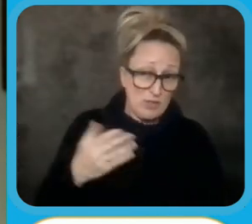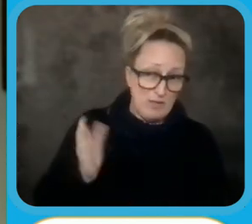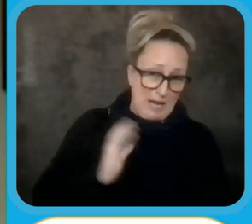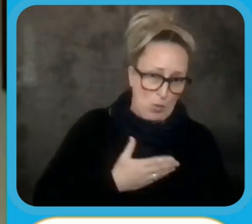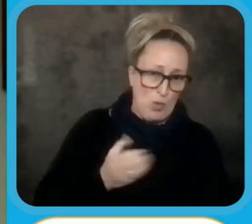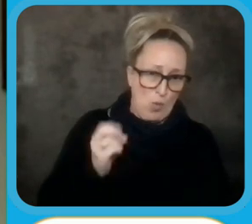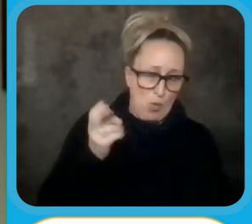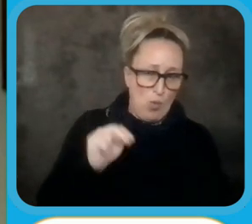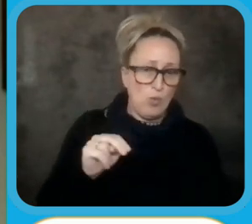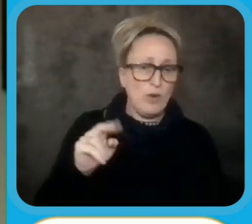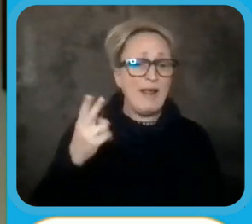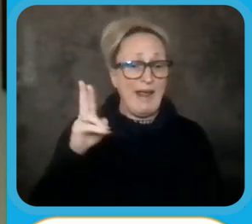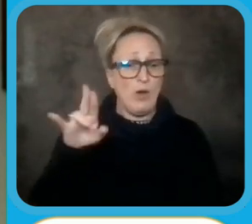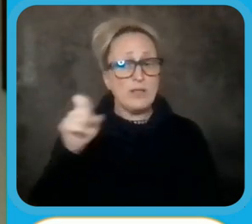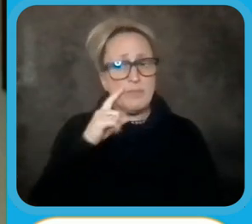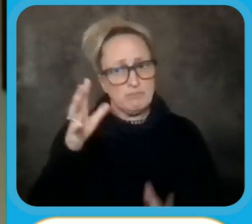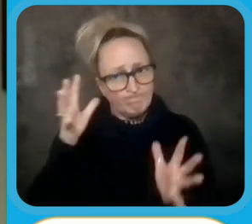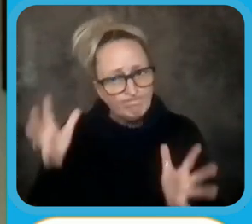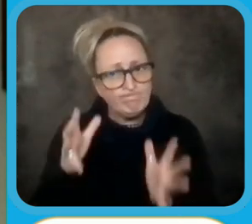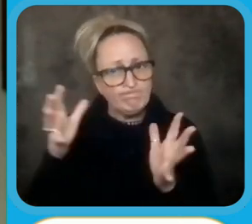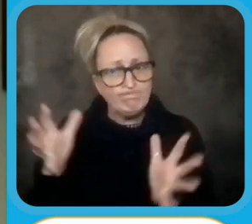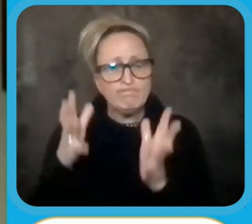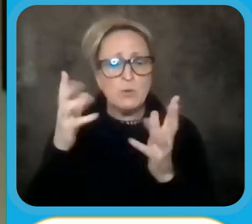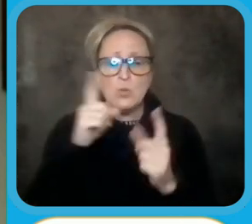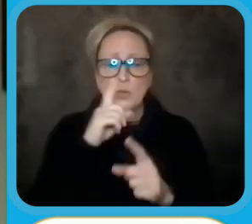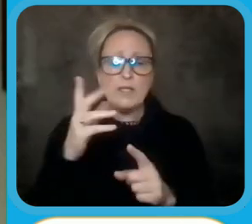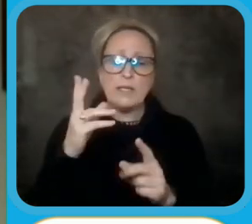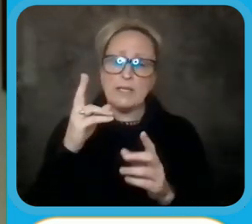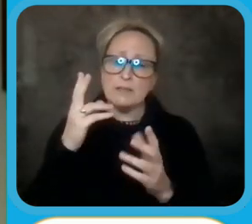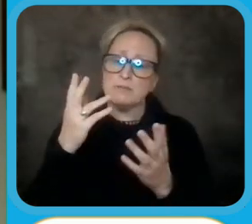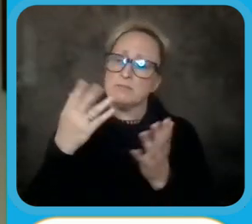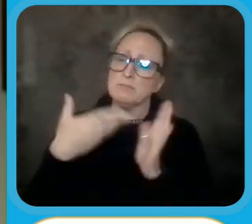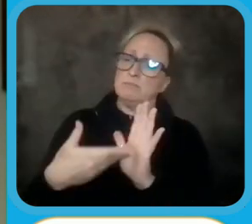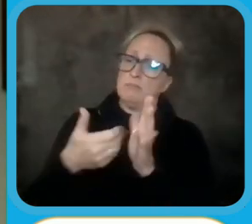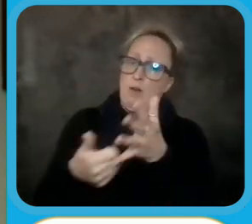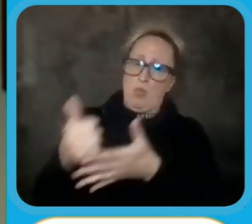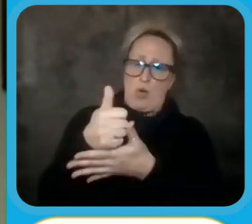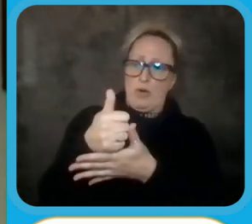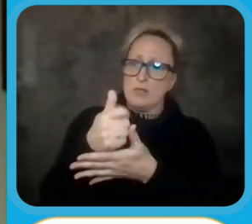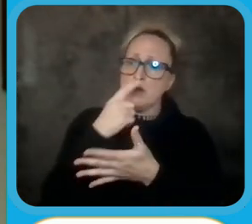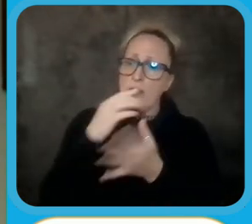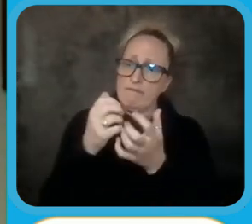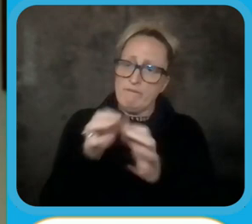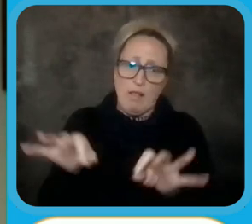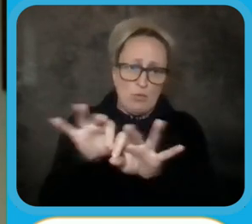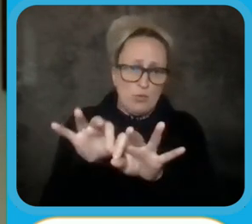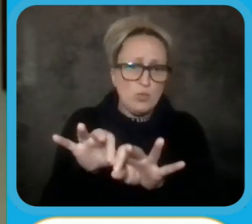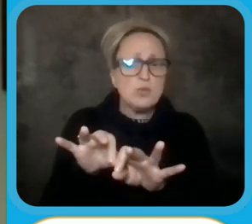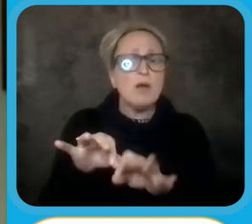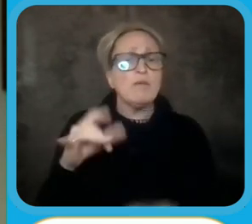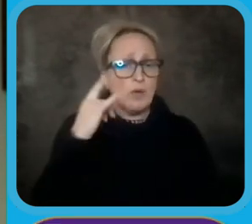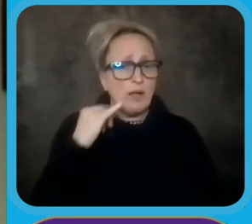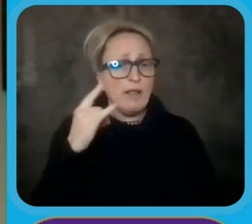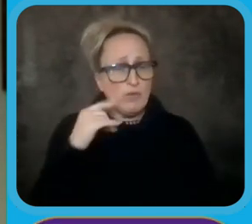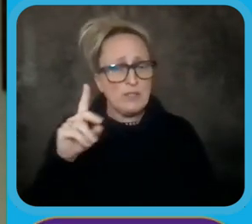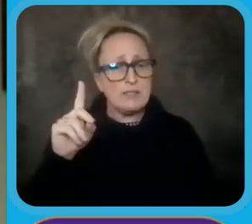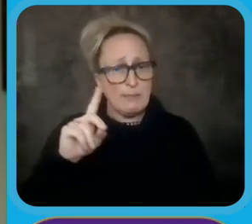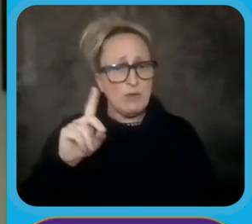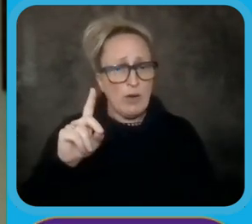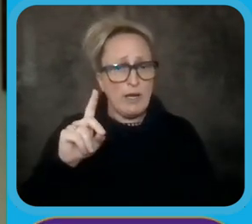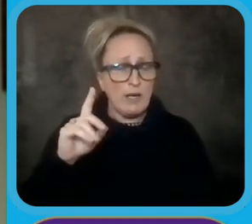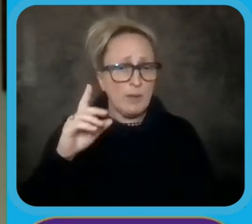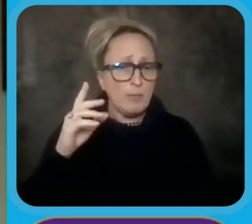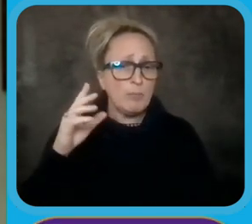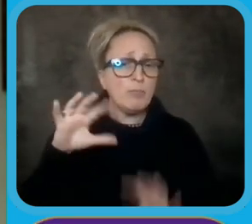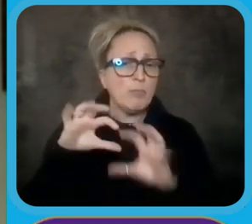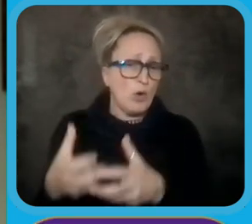an aggressive agenda that in many ways reflects the priorities and values of the California Democratic Party,